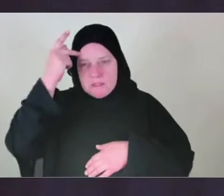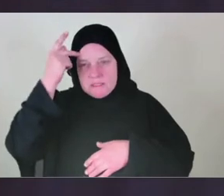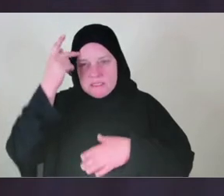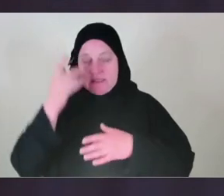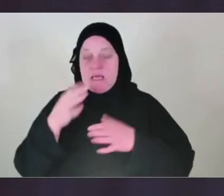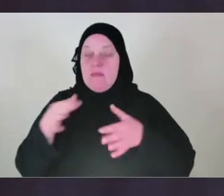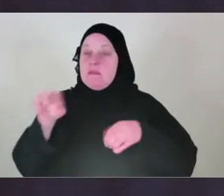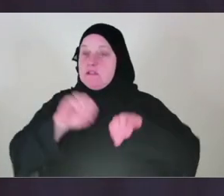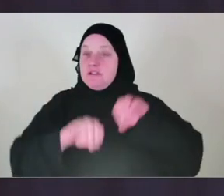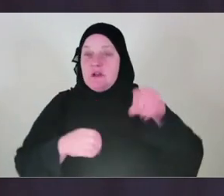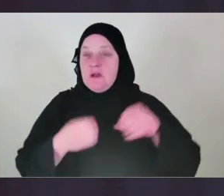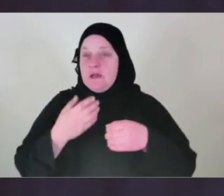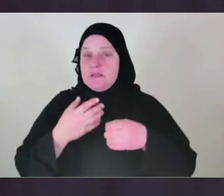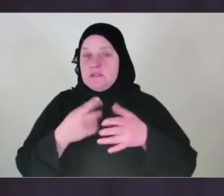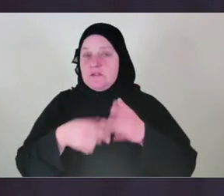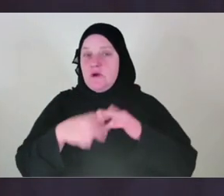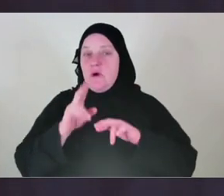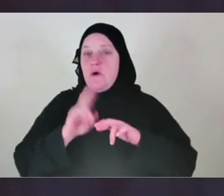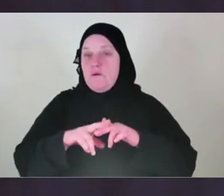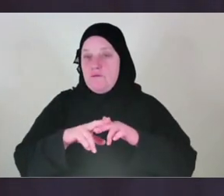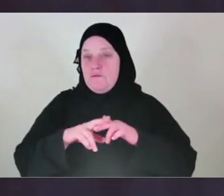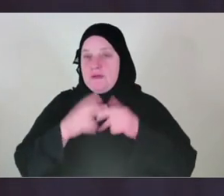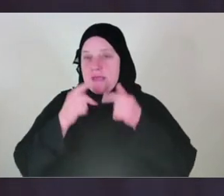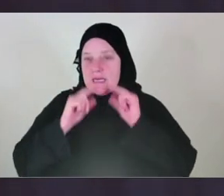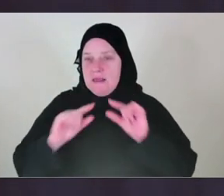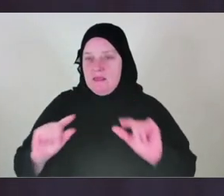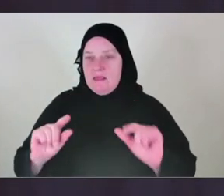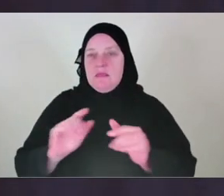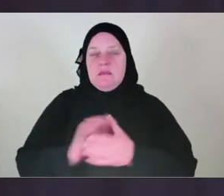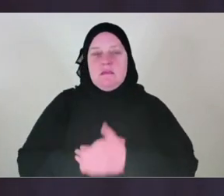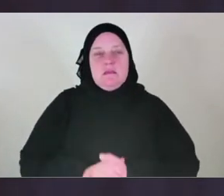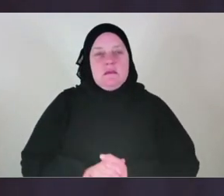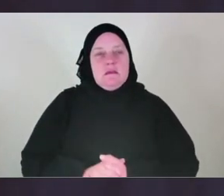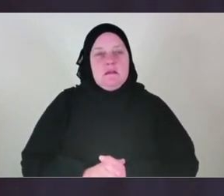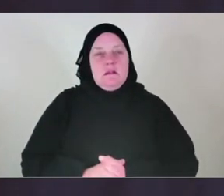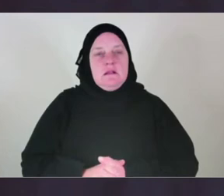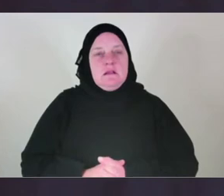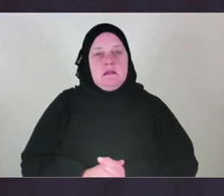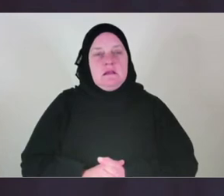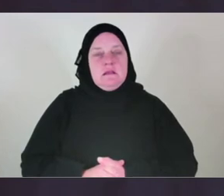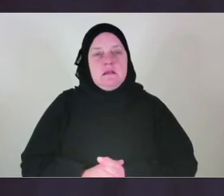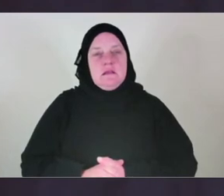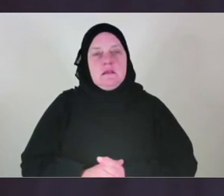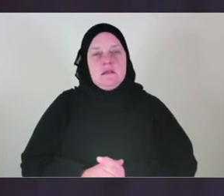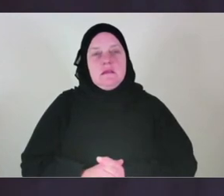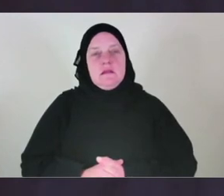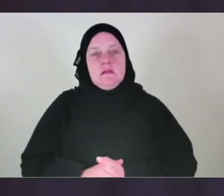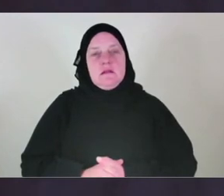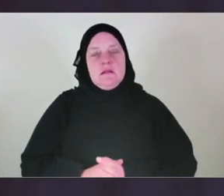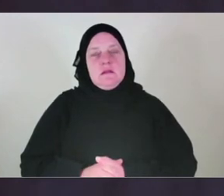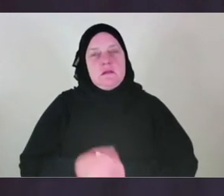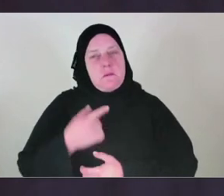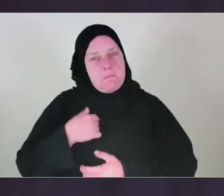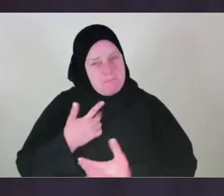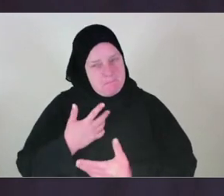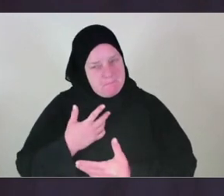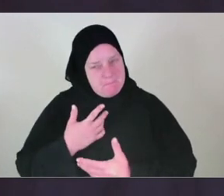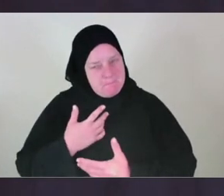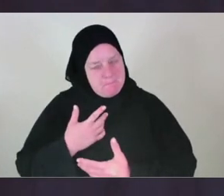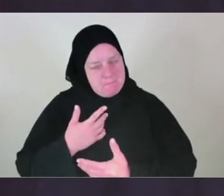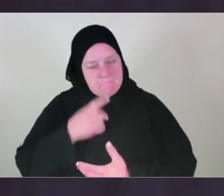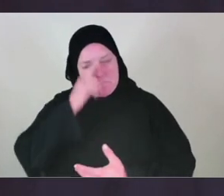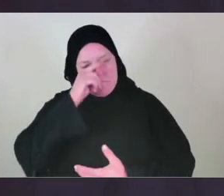So he was put in a position to ask these questions. Now, when he's asking the questions, you might listen